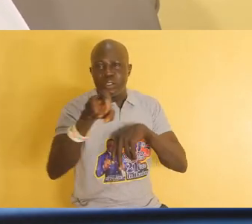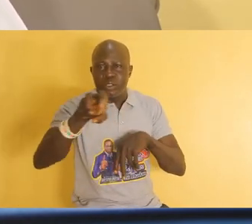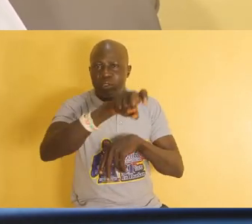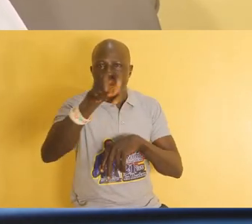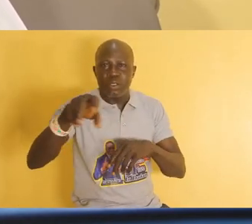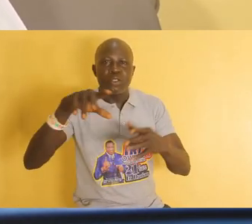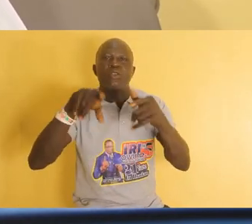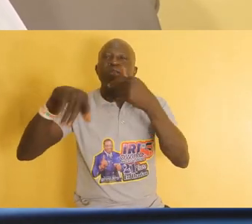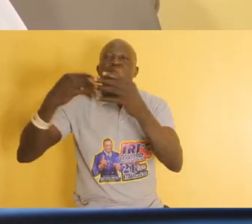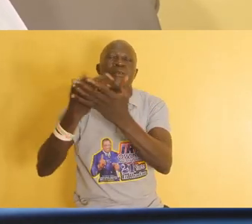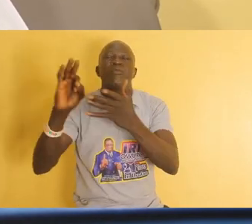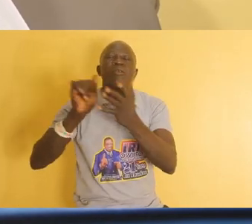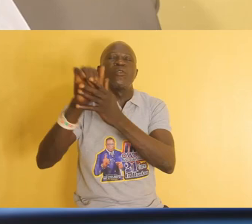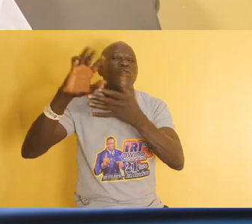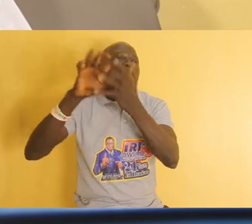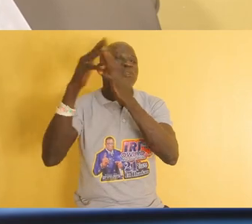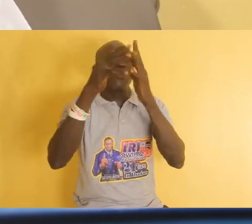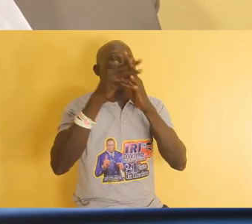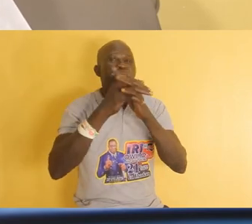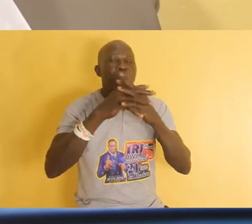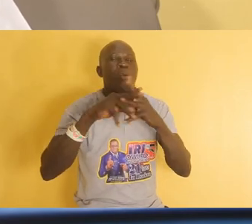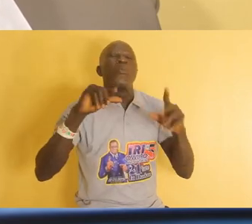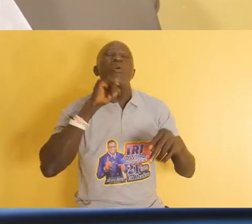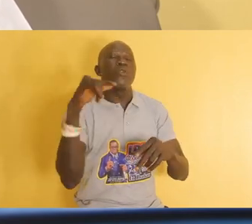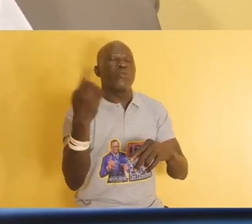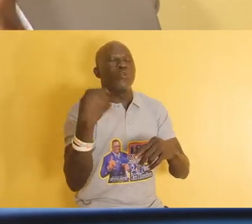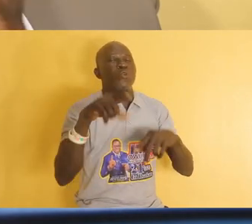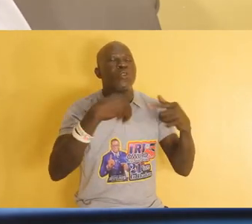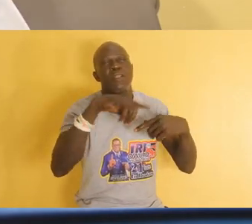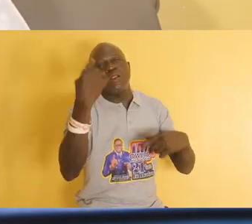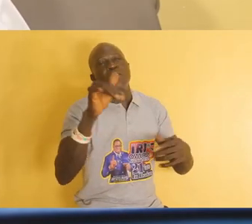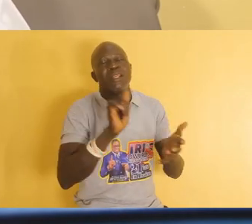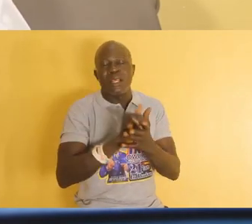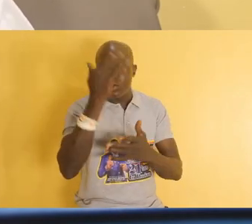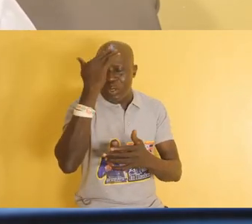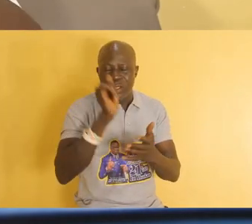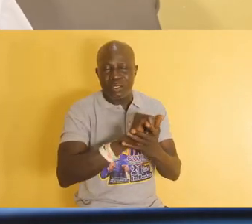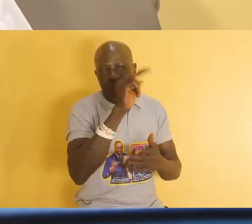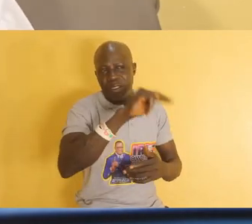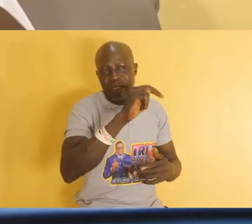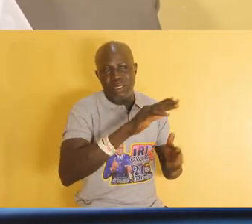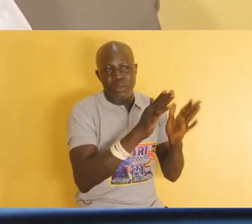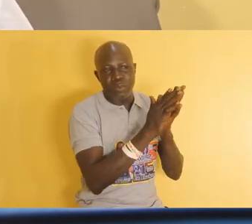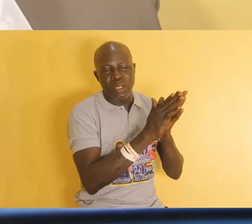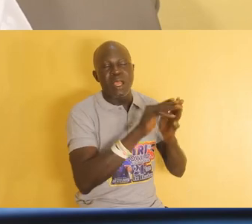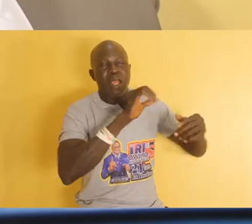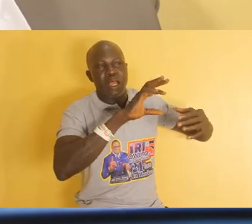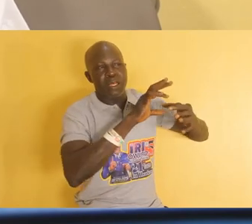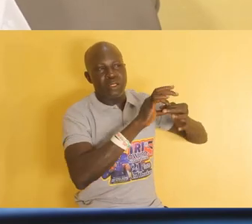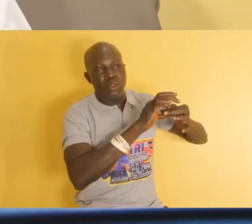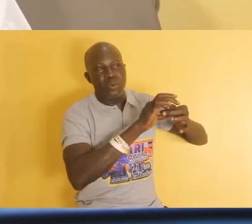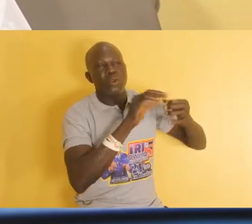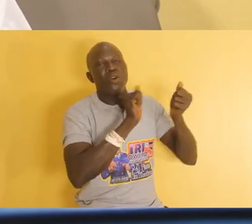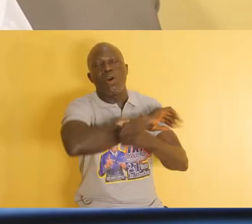ile oba your journey is for you to travel abroad but you can't journey alone lo se nilo adua that's why you need prayer ati ifo so pa awon